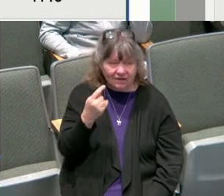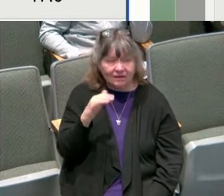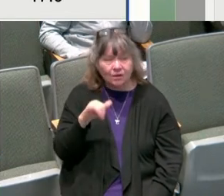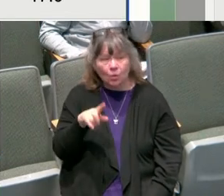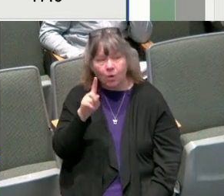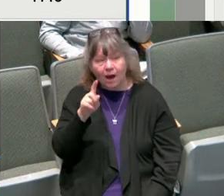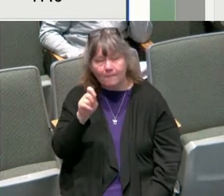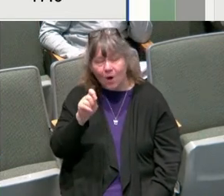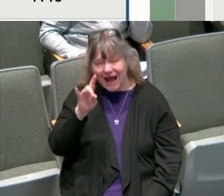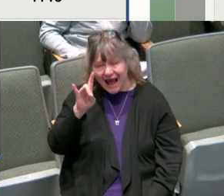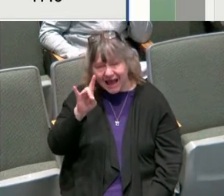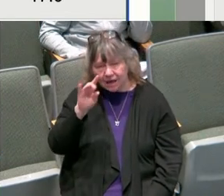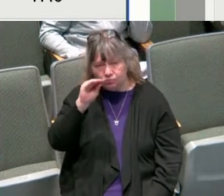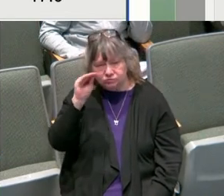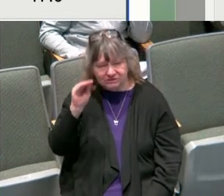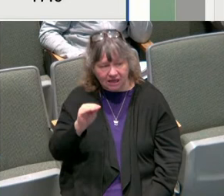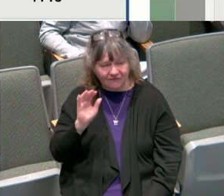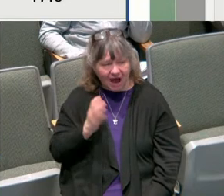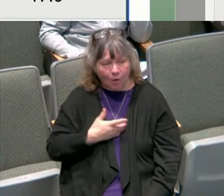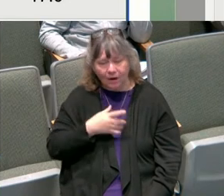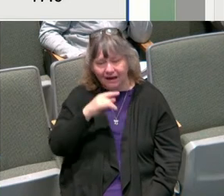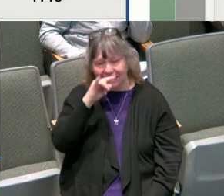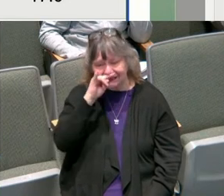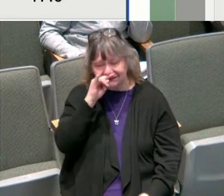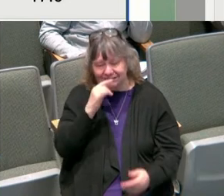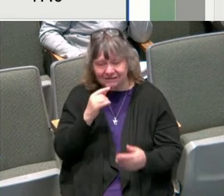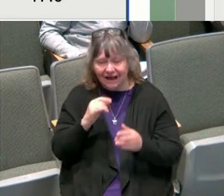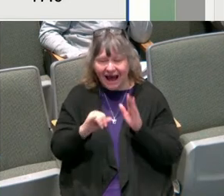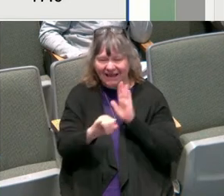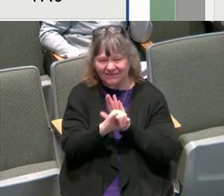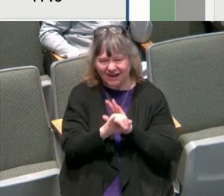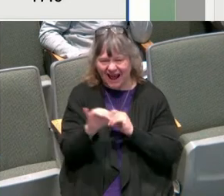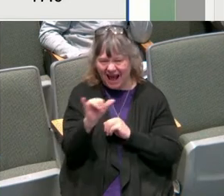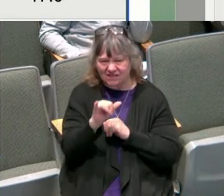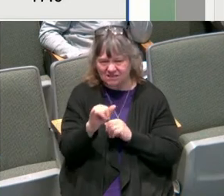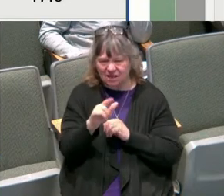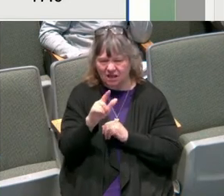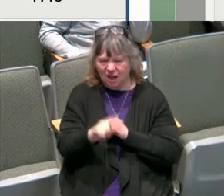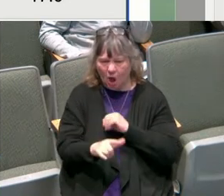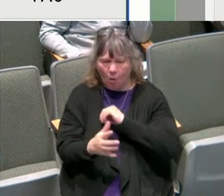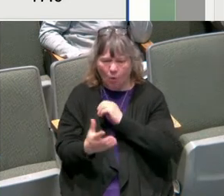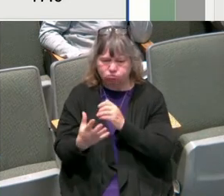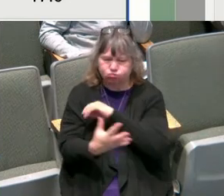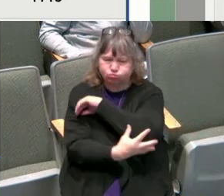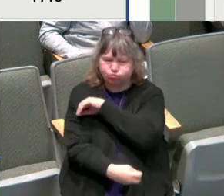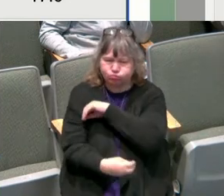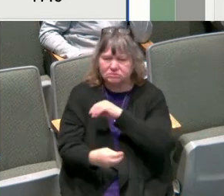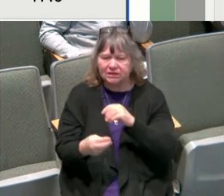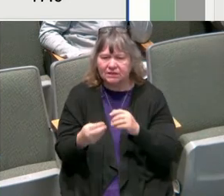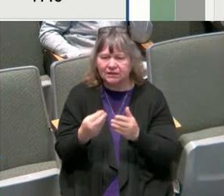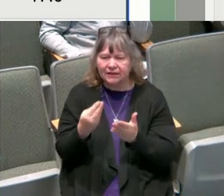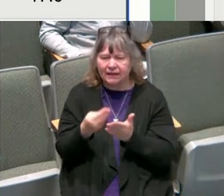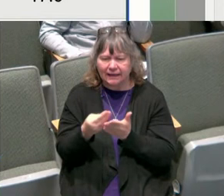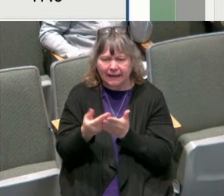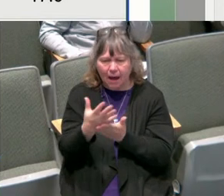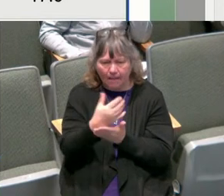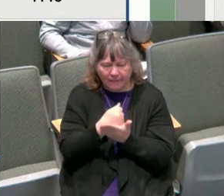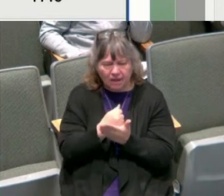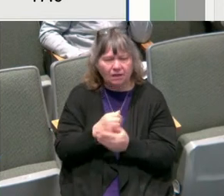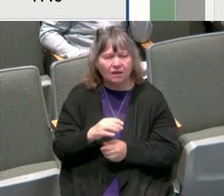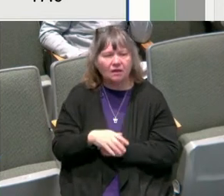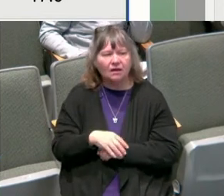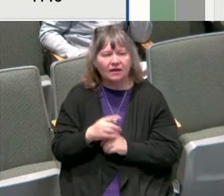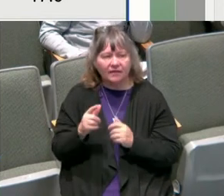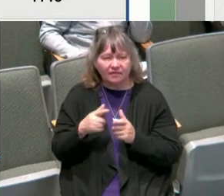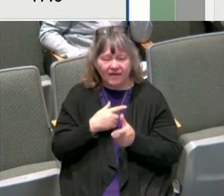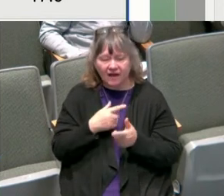1.8 percent of our kids identified as low income and then if we take a look at